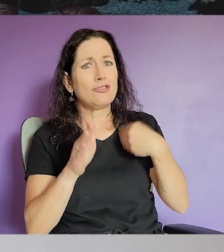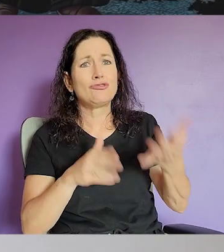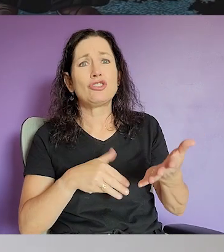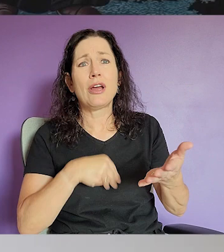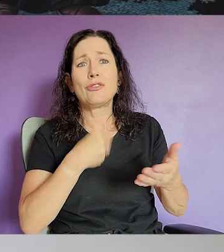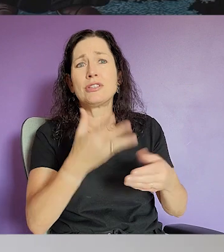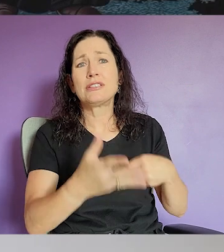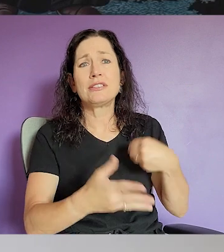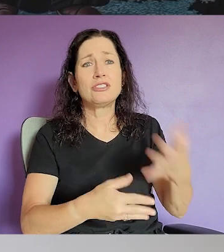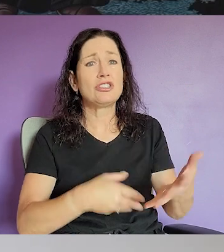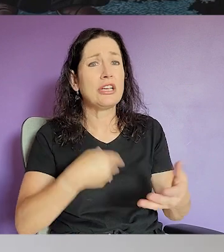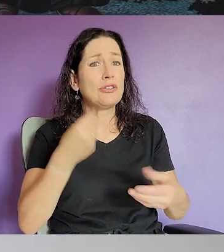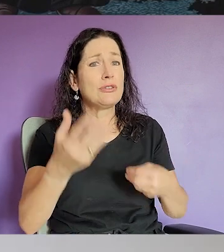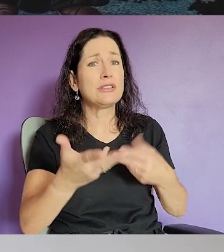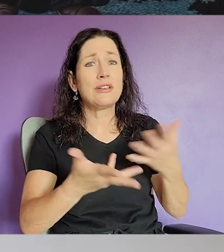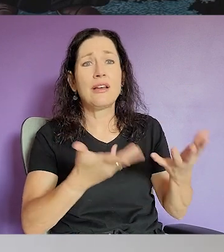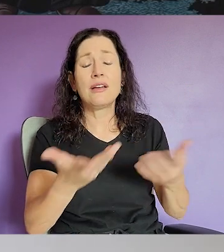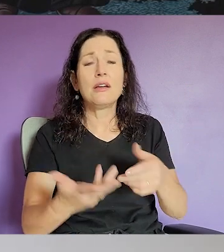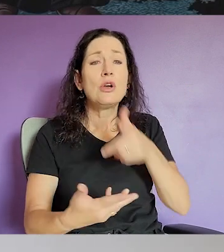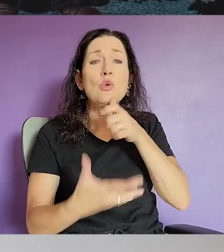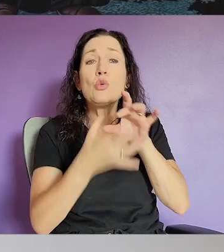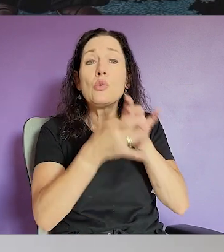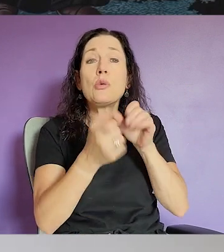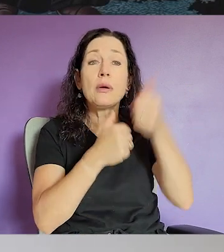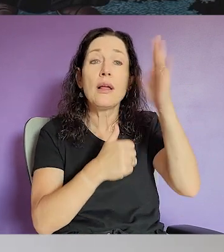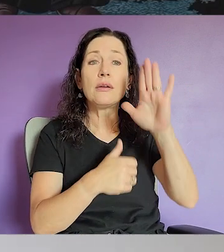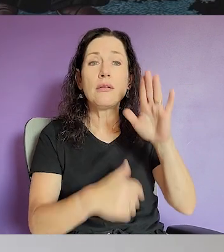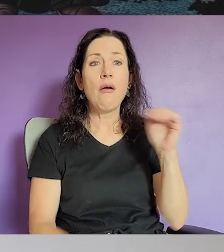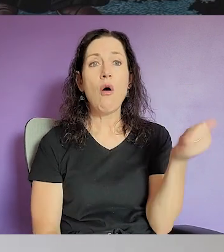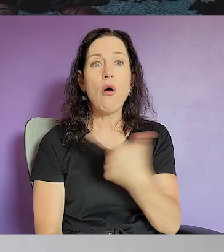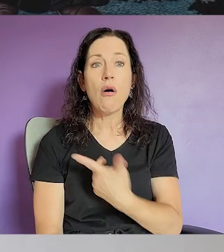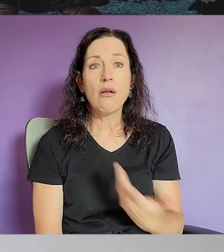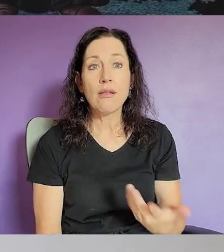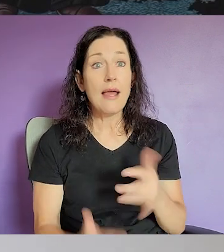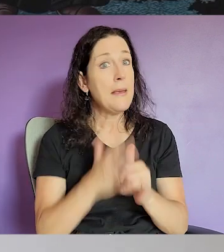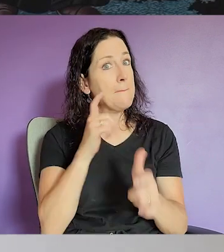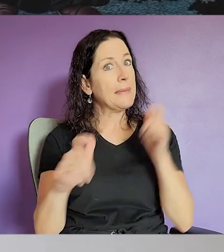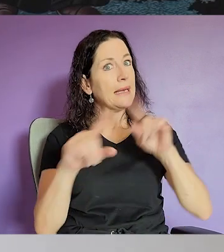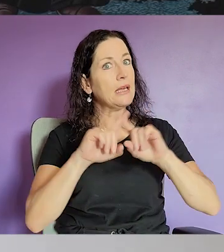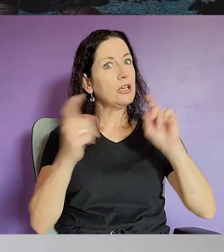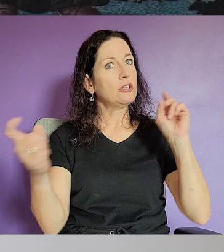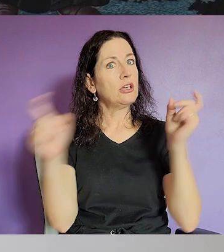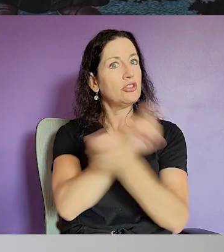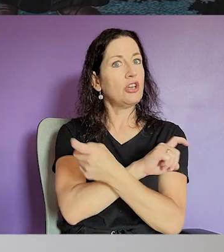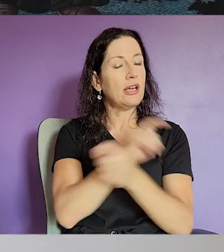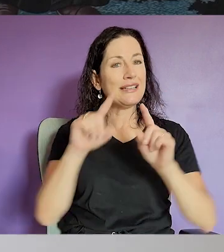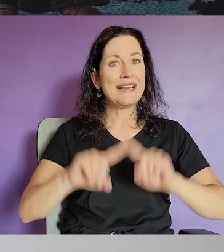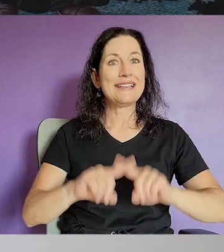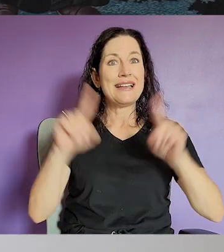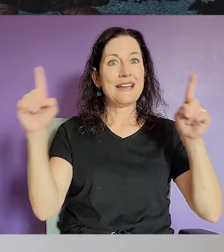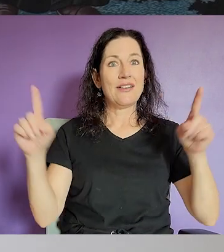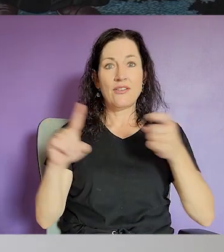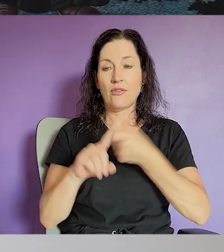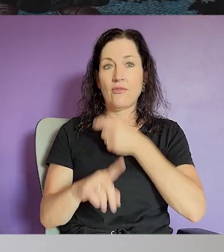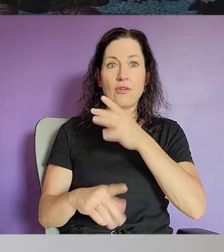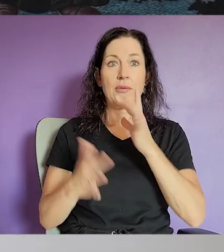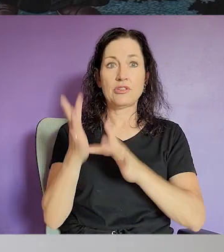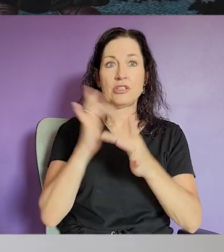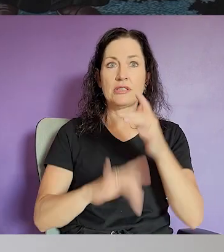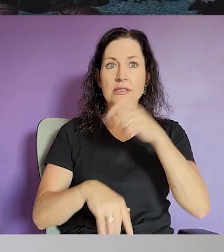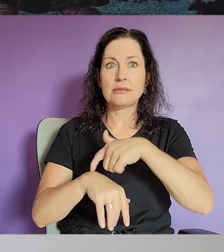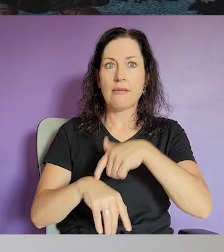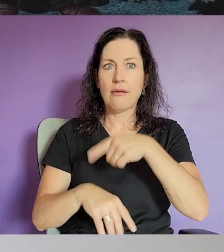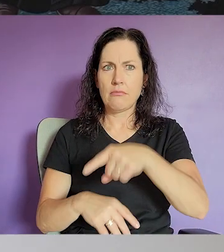God. All of us. Well, that's a big switch for the people of Jesus' time